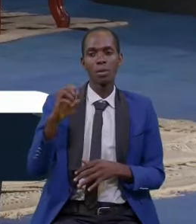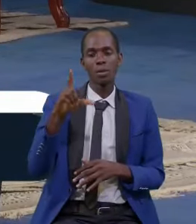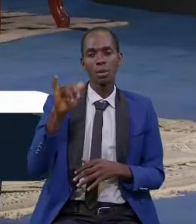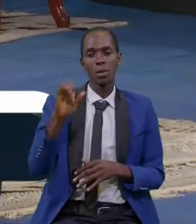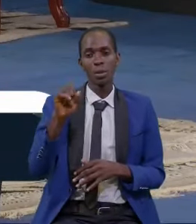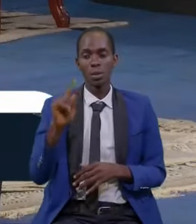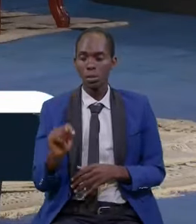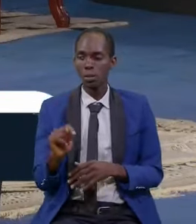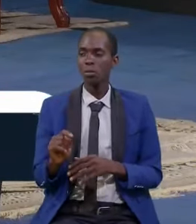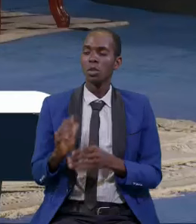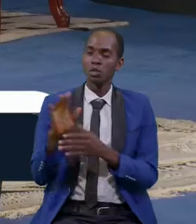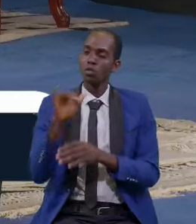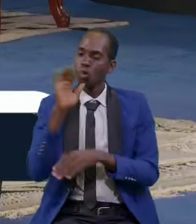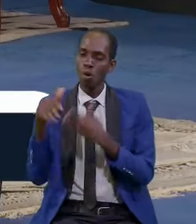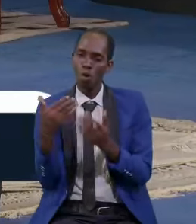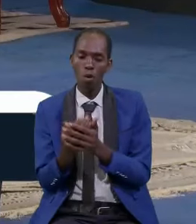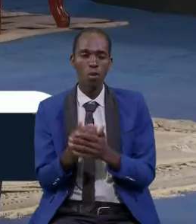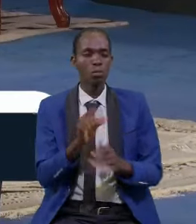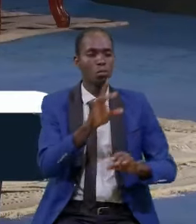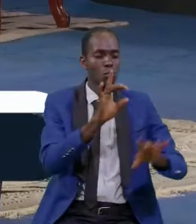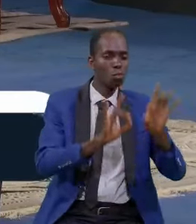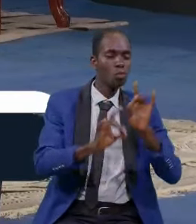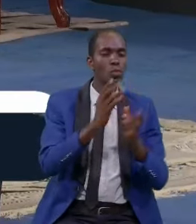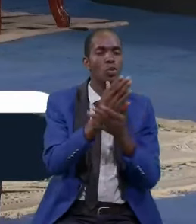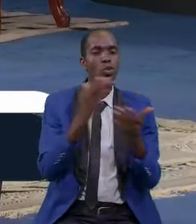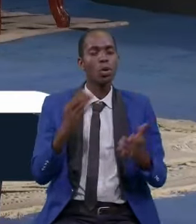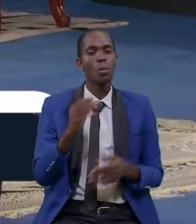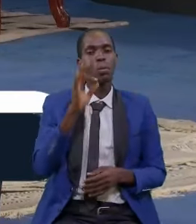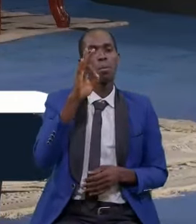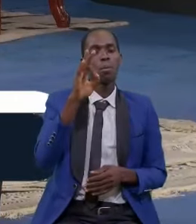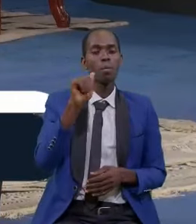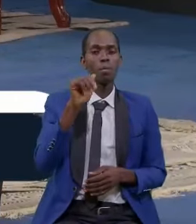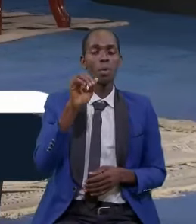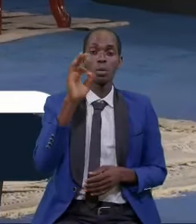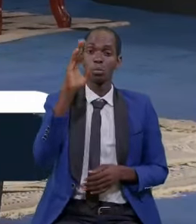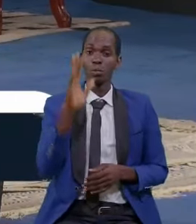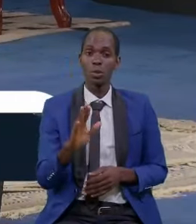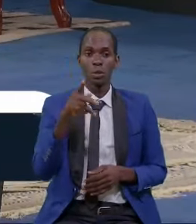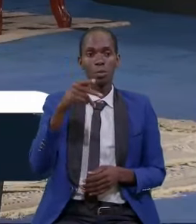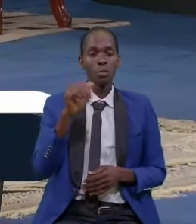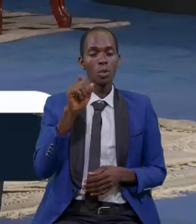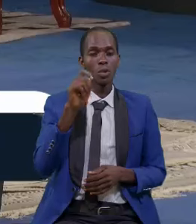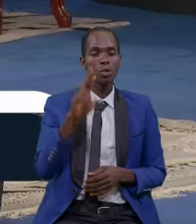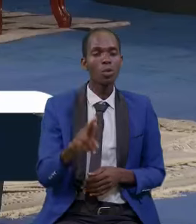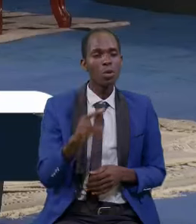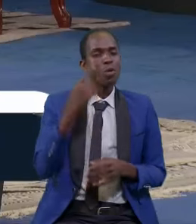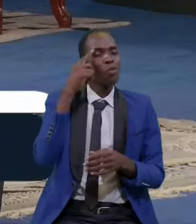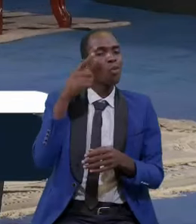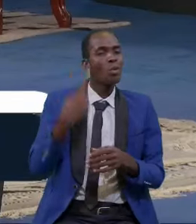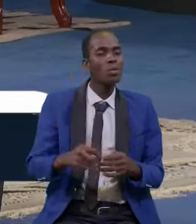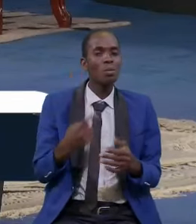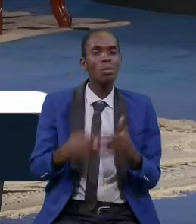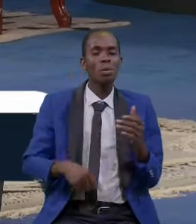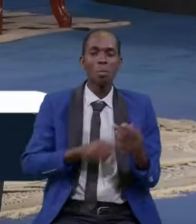teachers, he selected them for the perfecting of the saints, for the work of the ministry, for